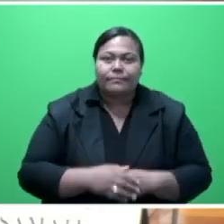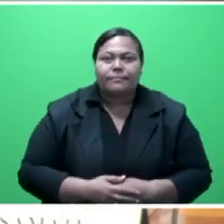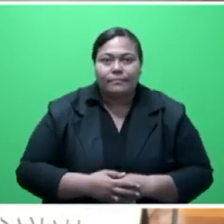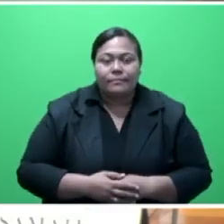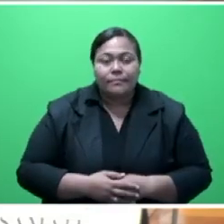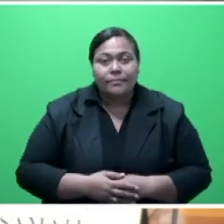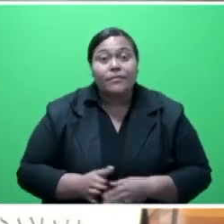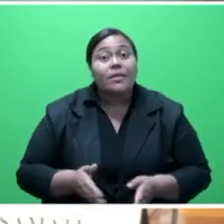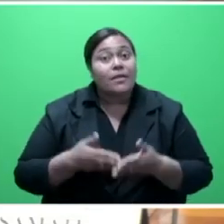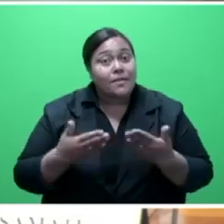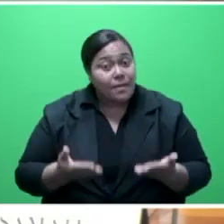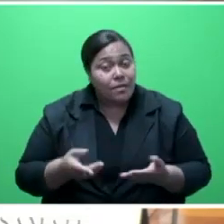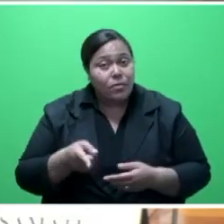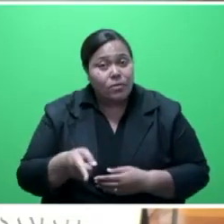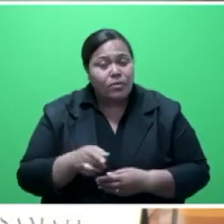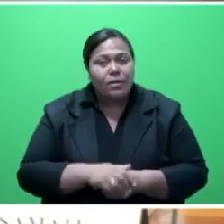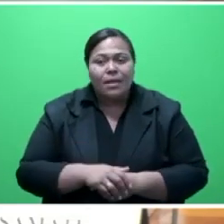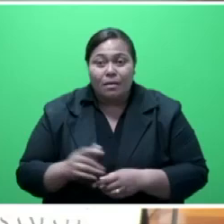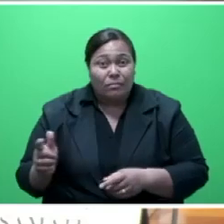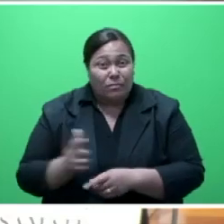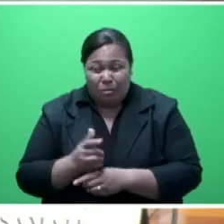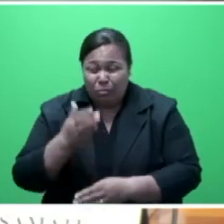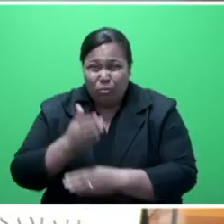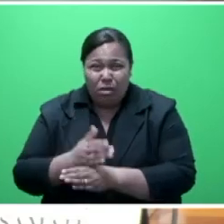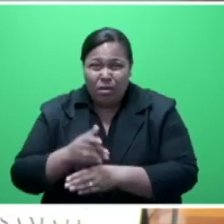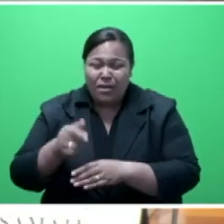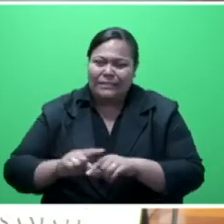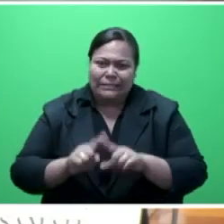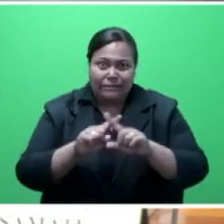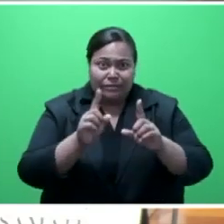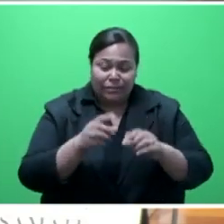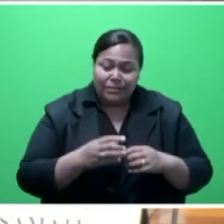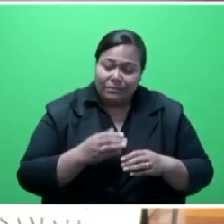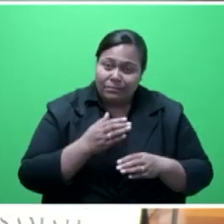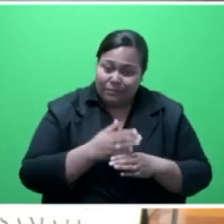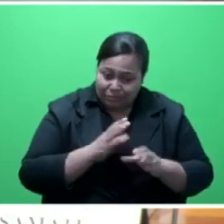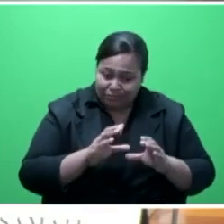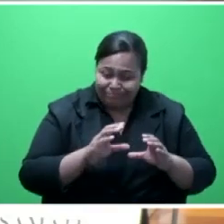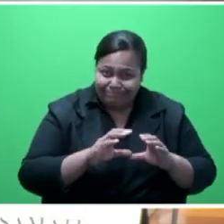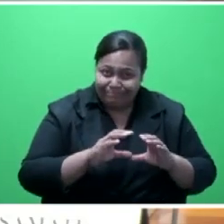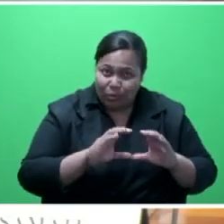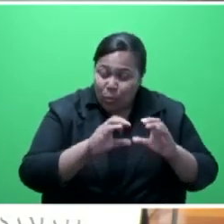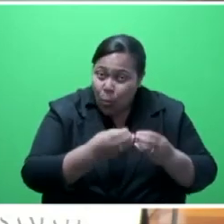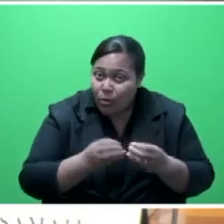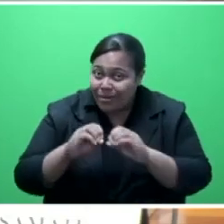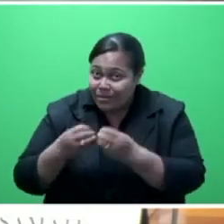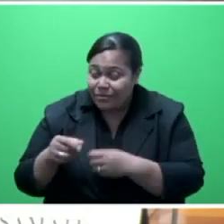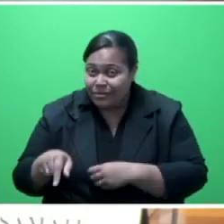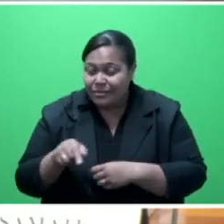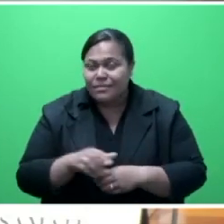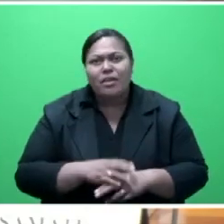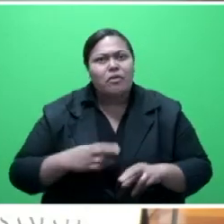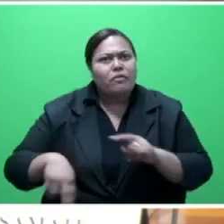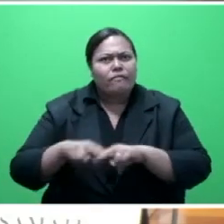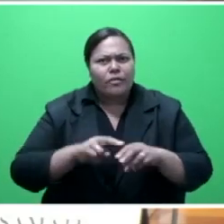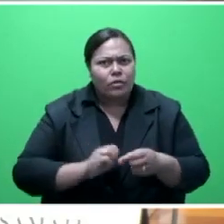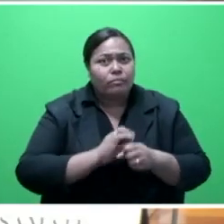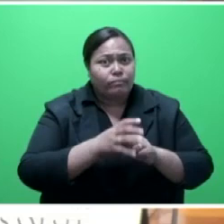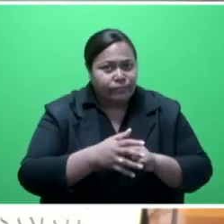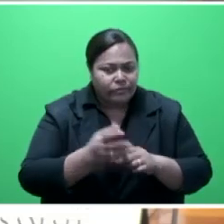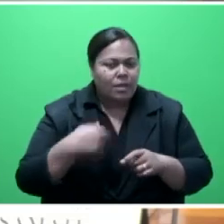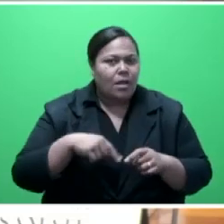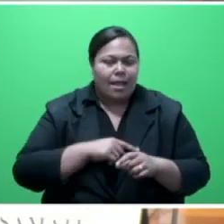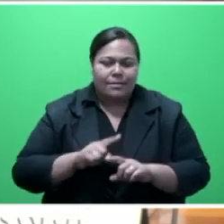killing labor-intensive industries across most economies, Fiji's COVID-contained status puts us in a different